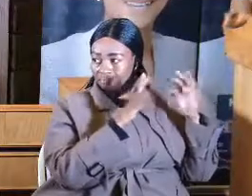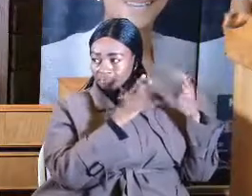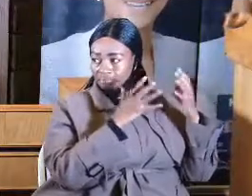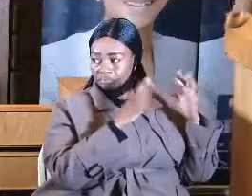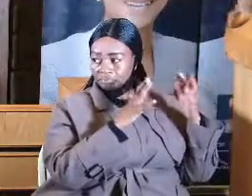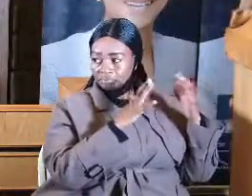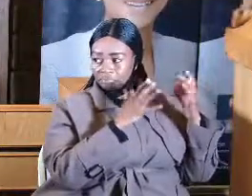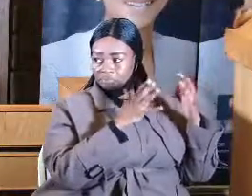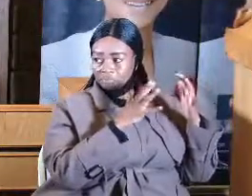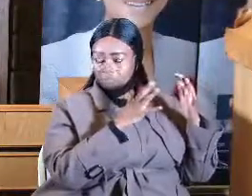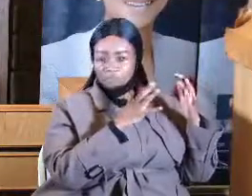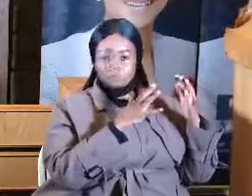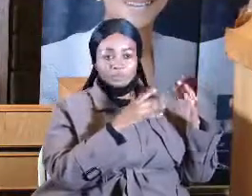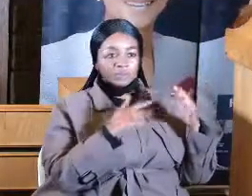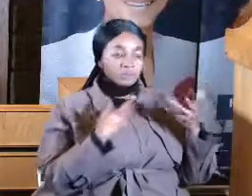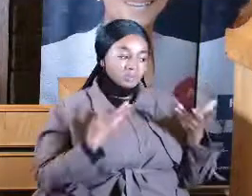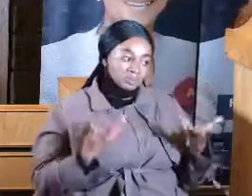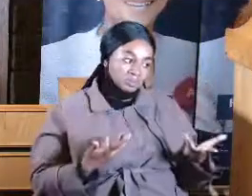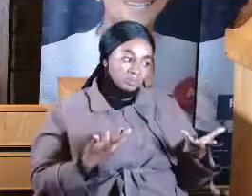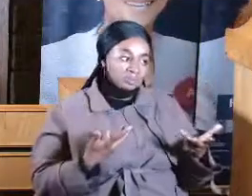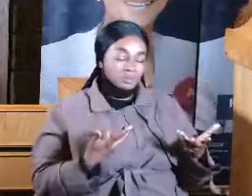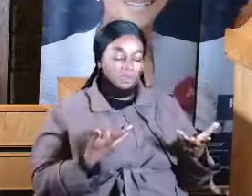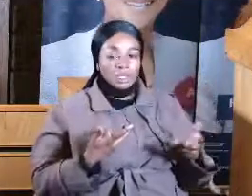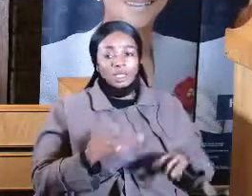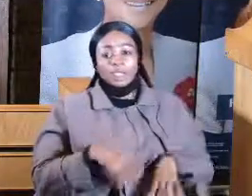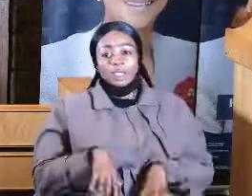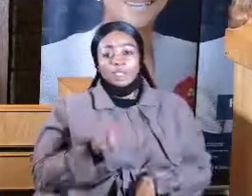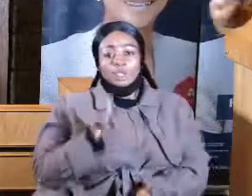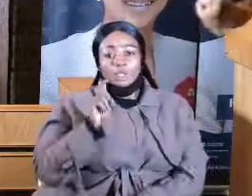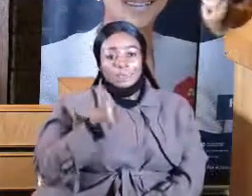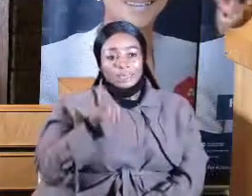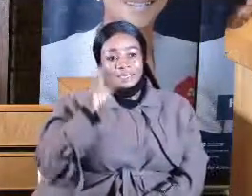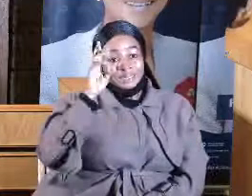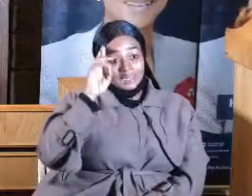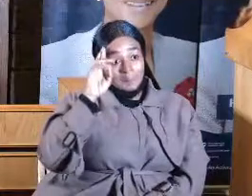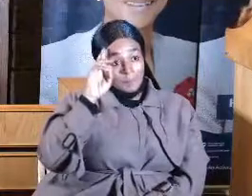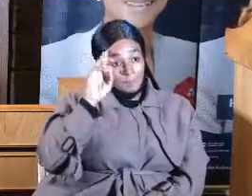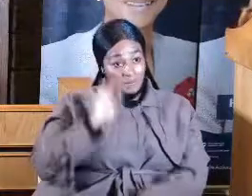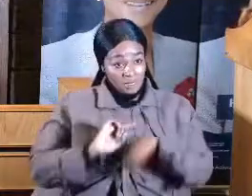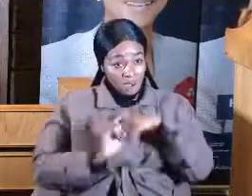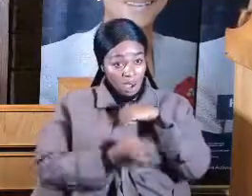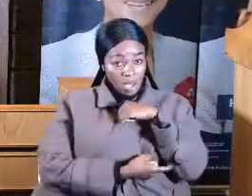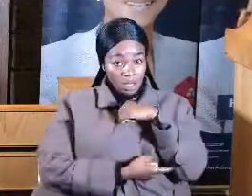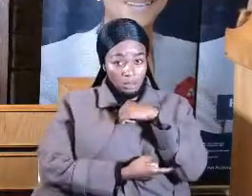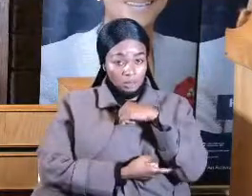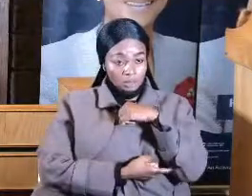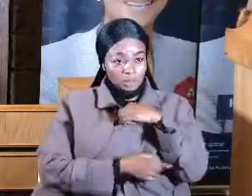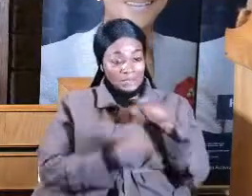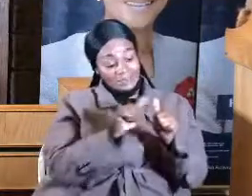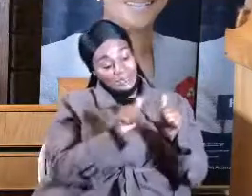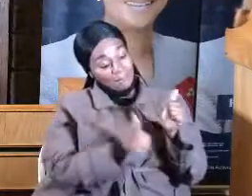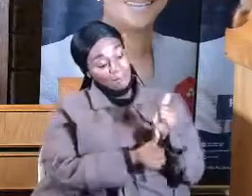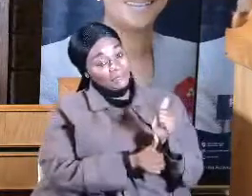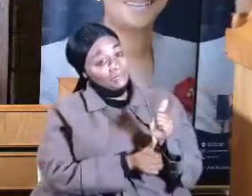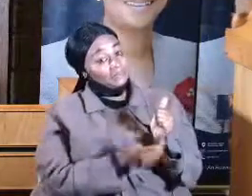So there are strides, but you must remember the last part, the deputy